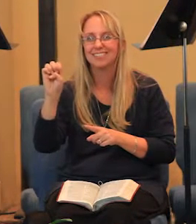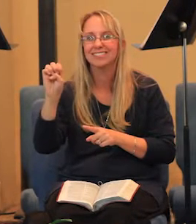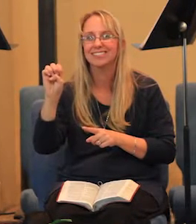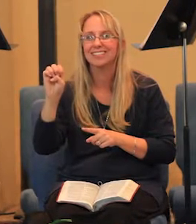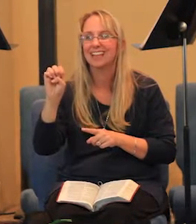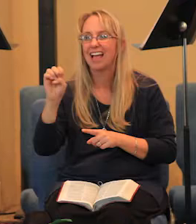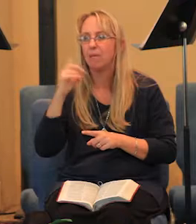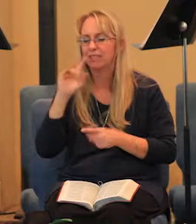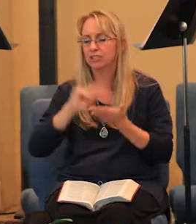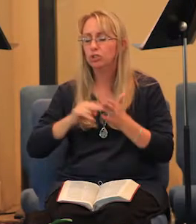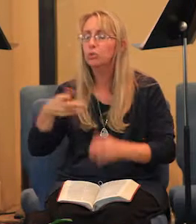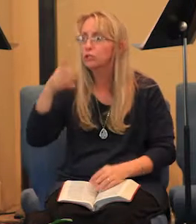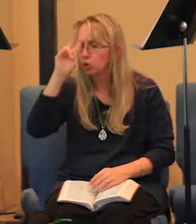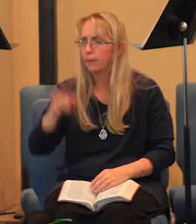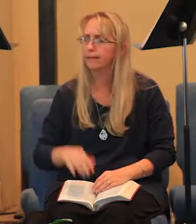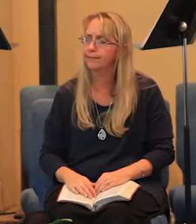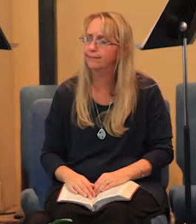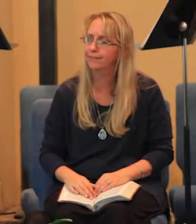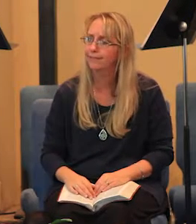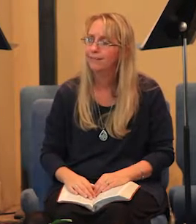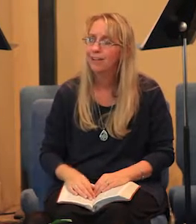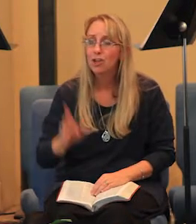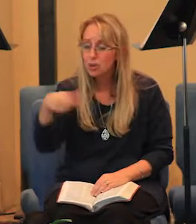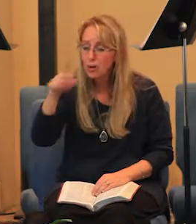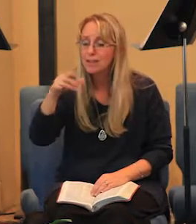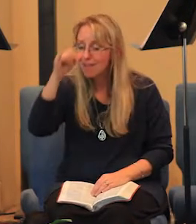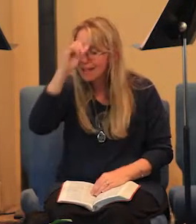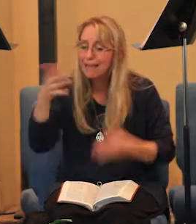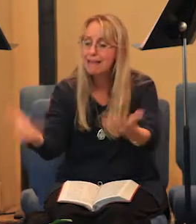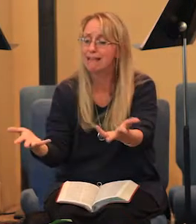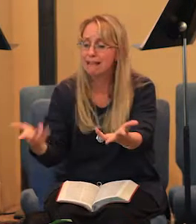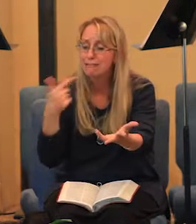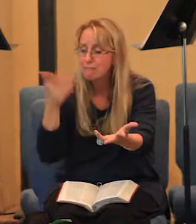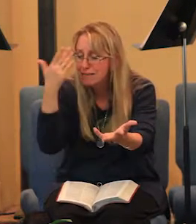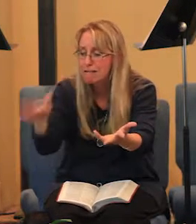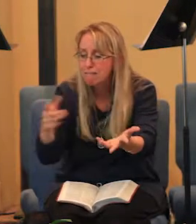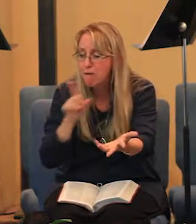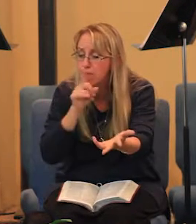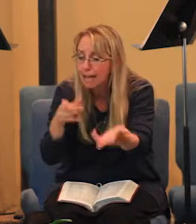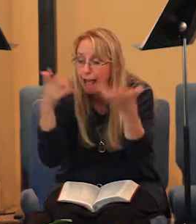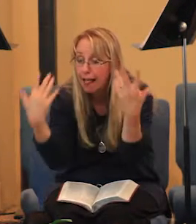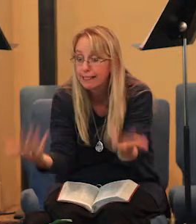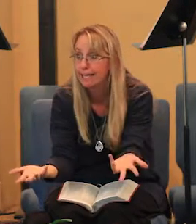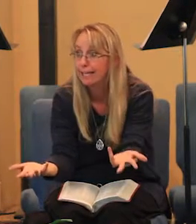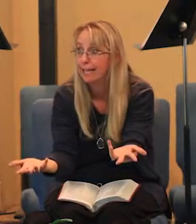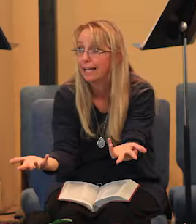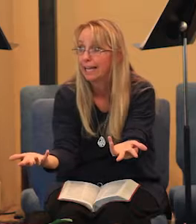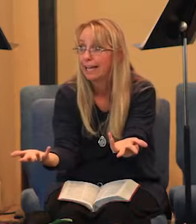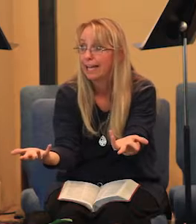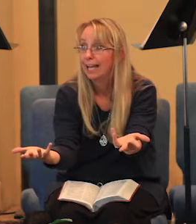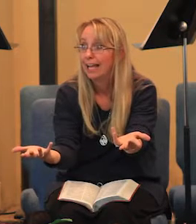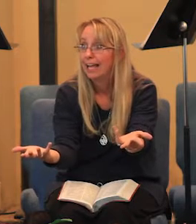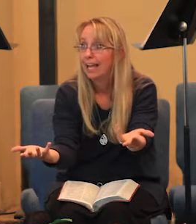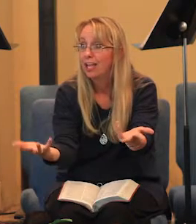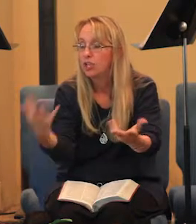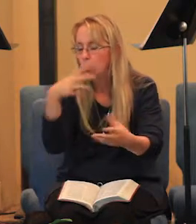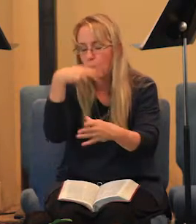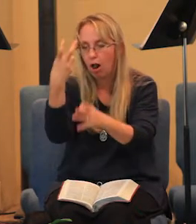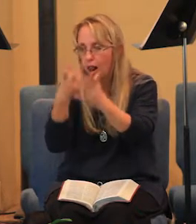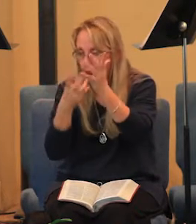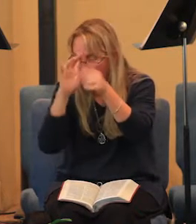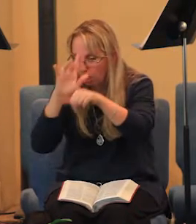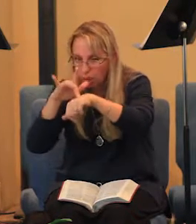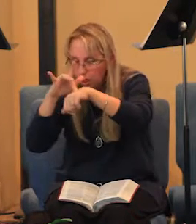You're an idiot. You guys didn't know reality. You were immersed in your